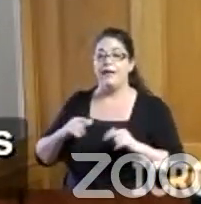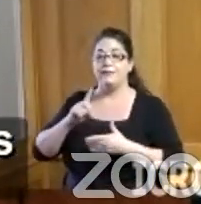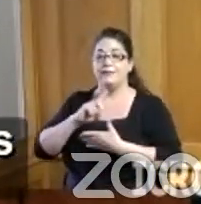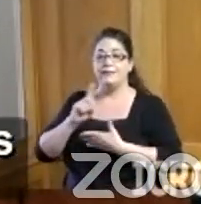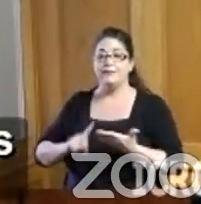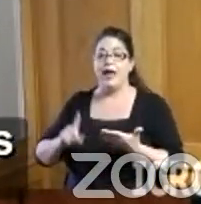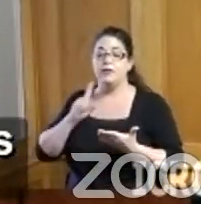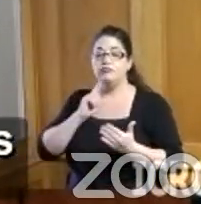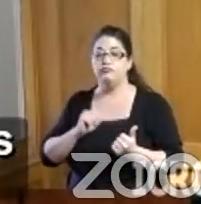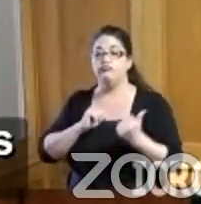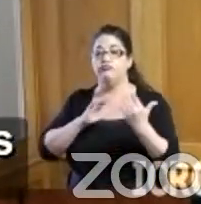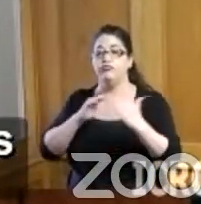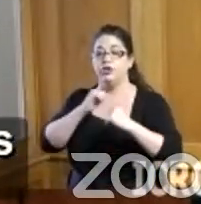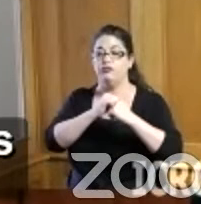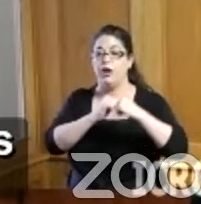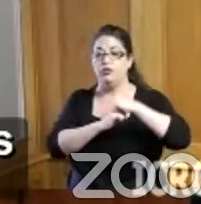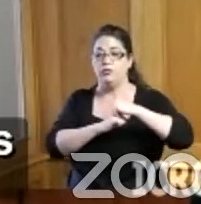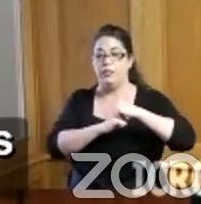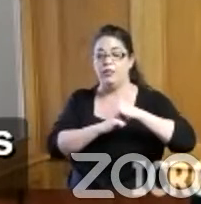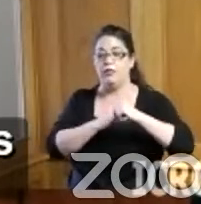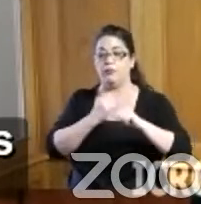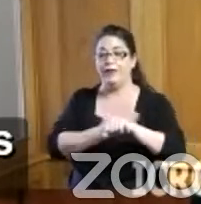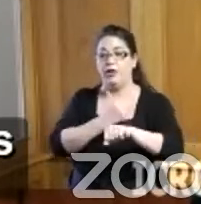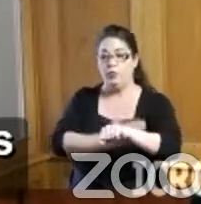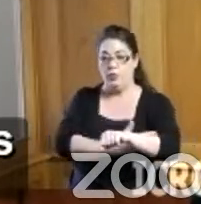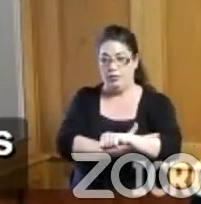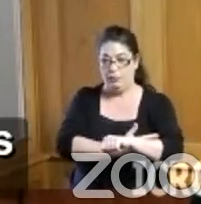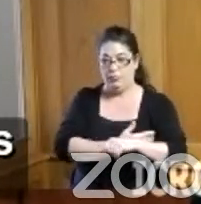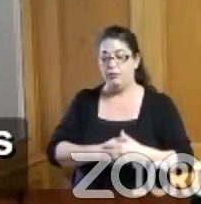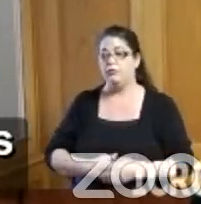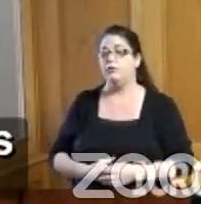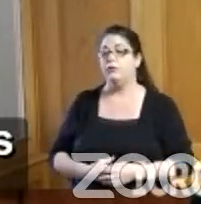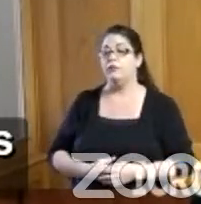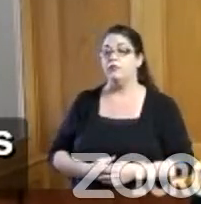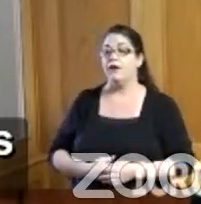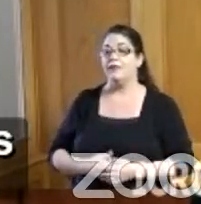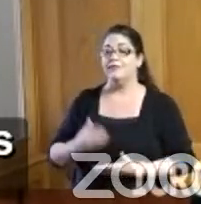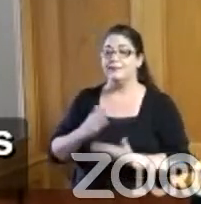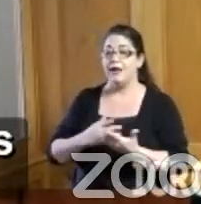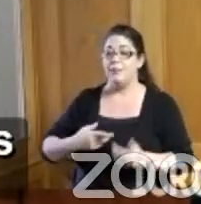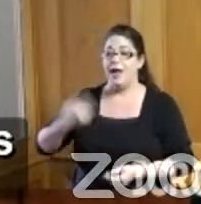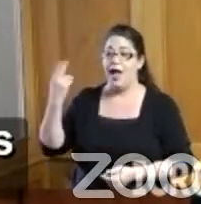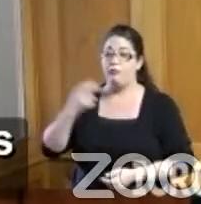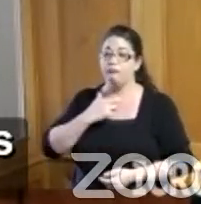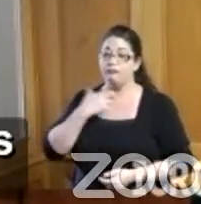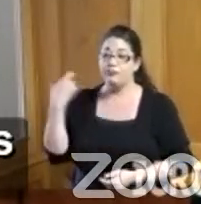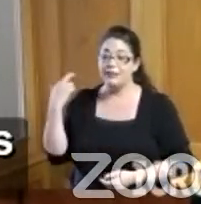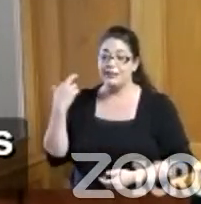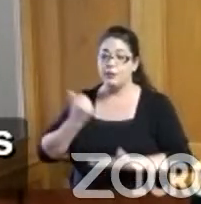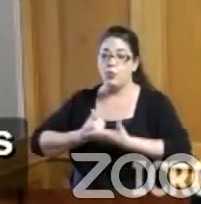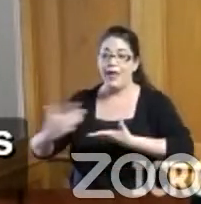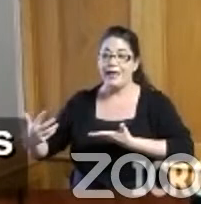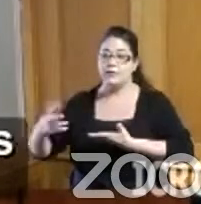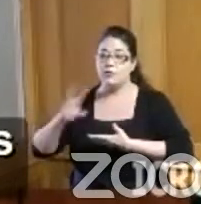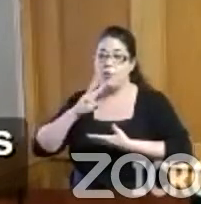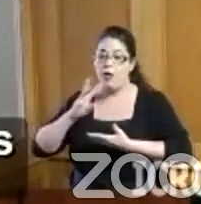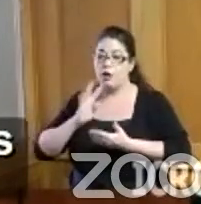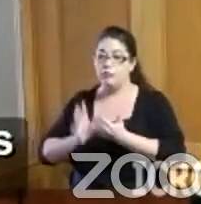address the need for structural renewal to existing high-risk wastewater collection system assets.